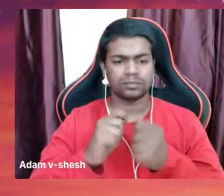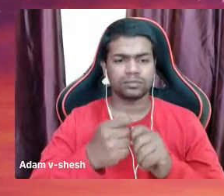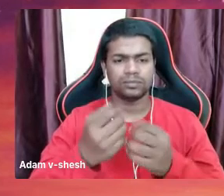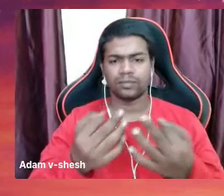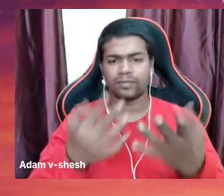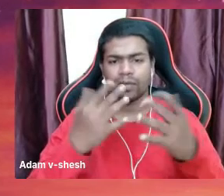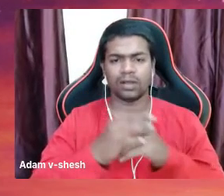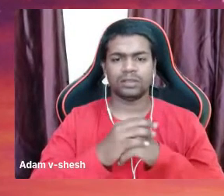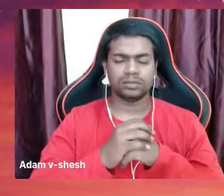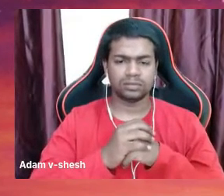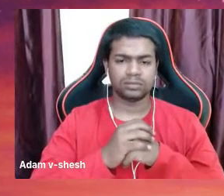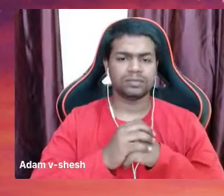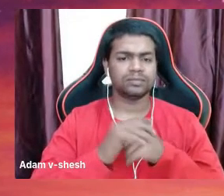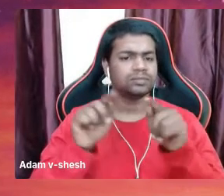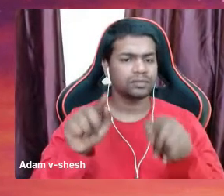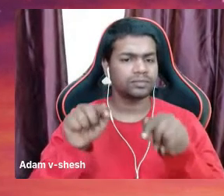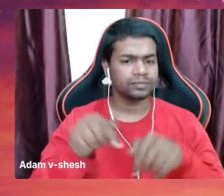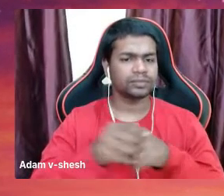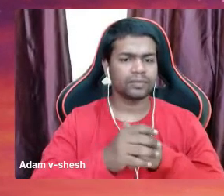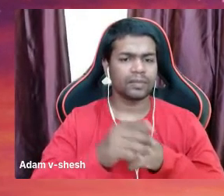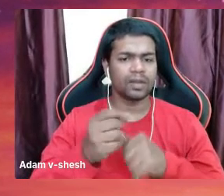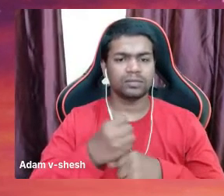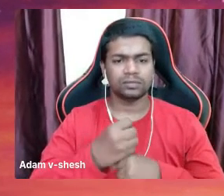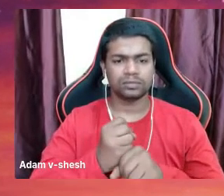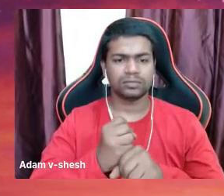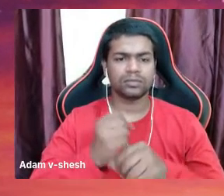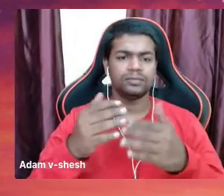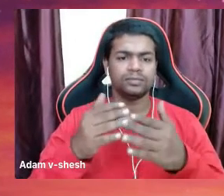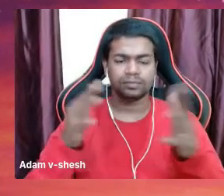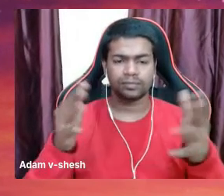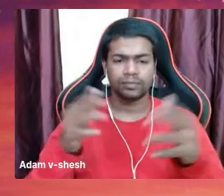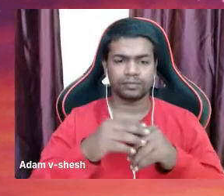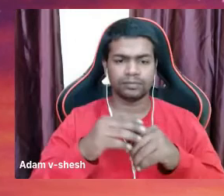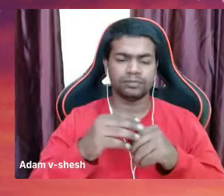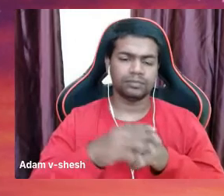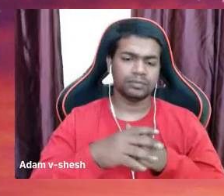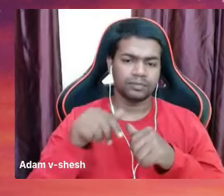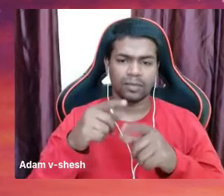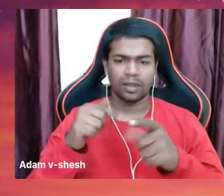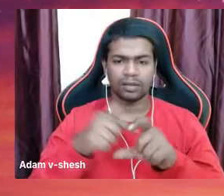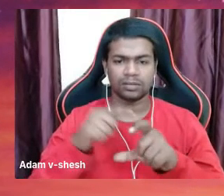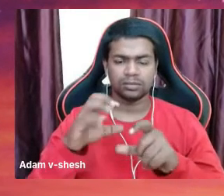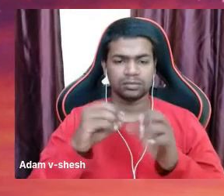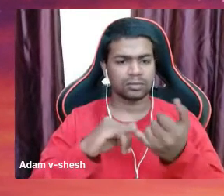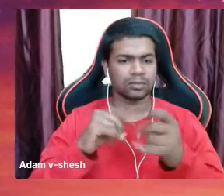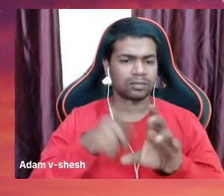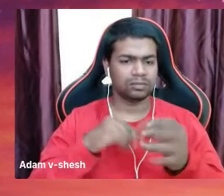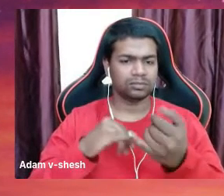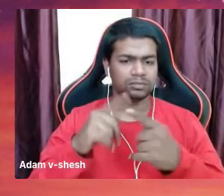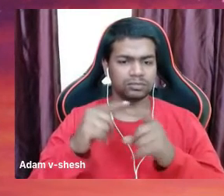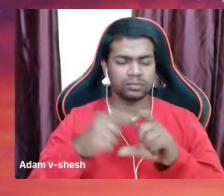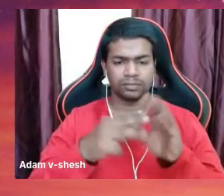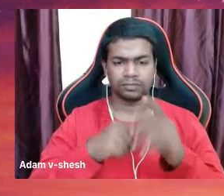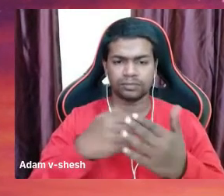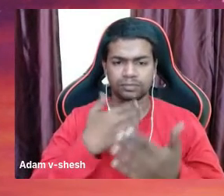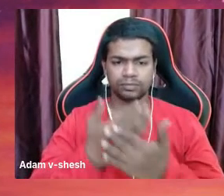at it. And that is what is building moats, or will build moats in our ecosystem. And I actually believe that that applies even